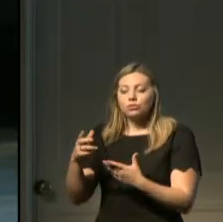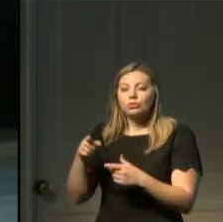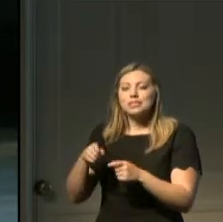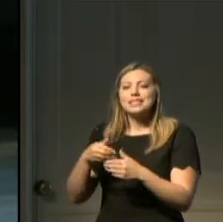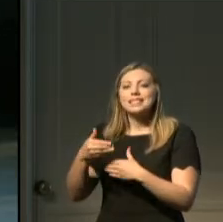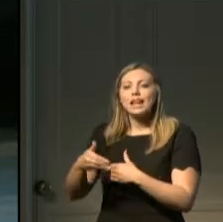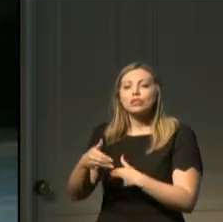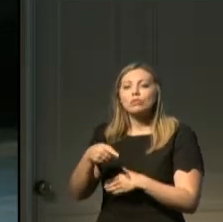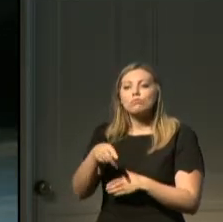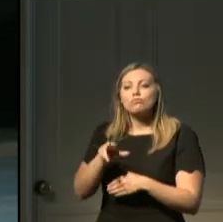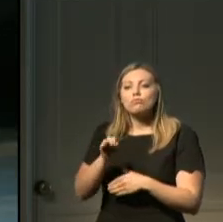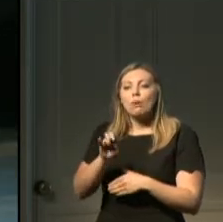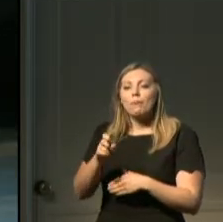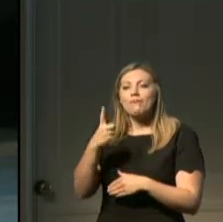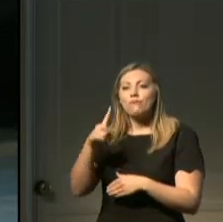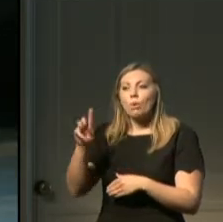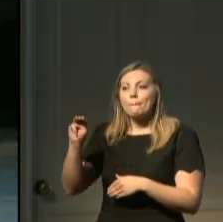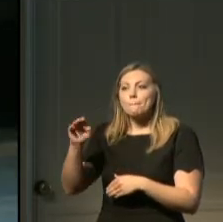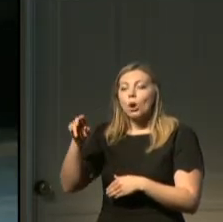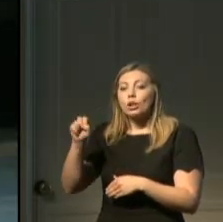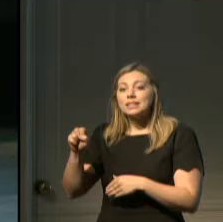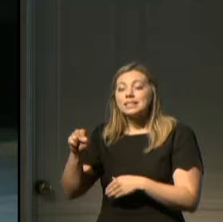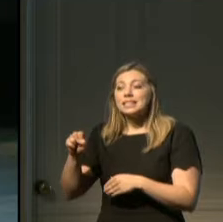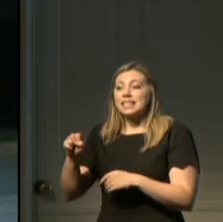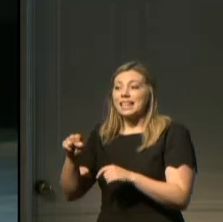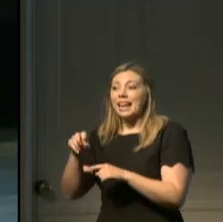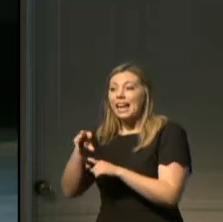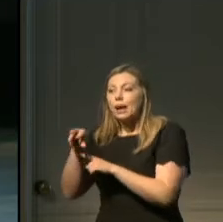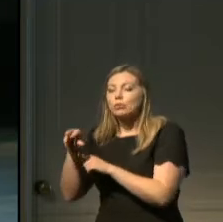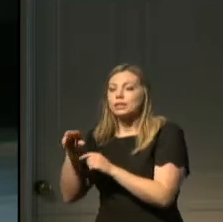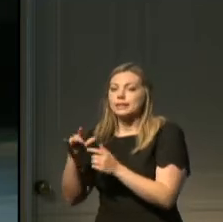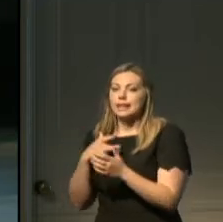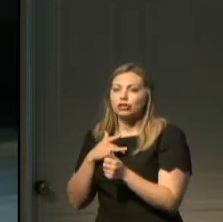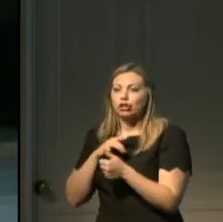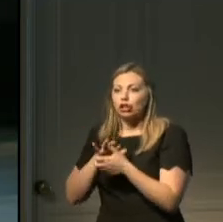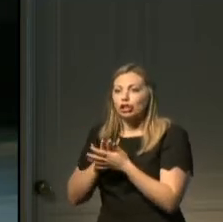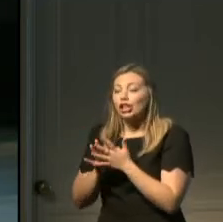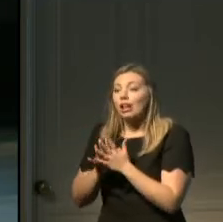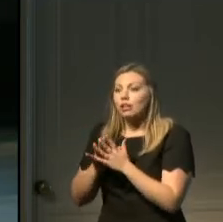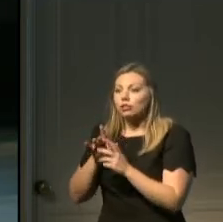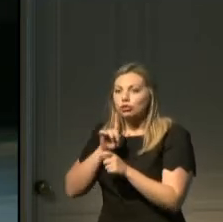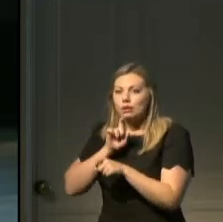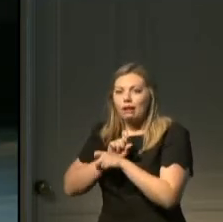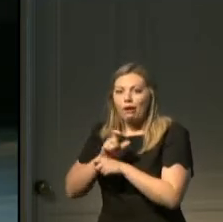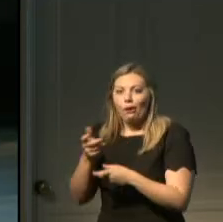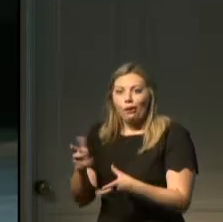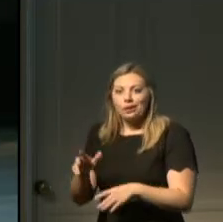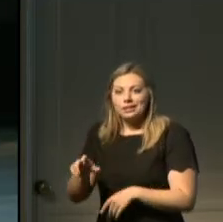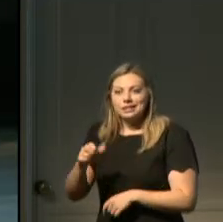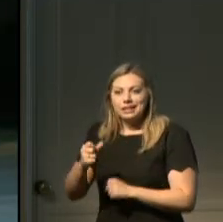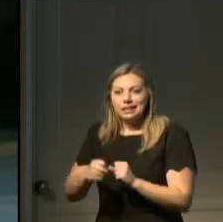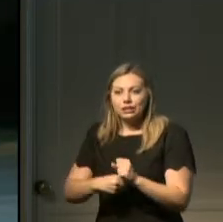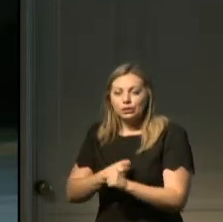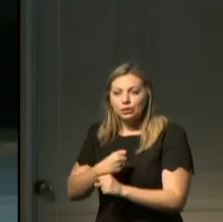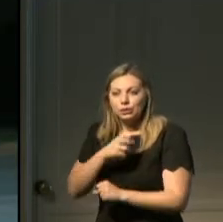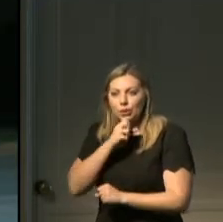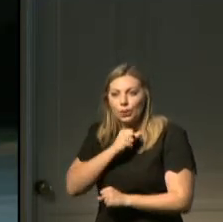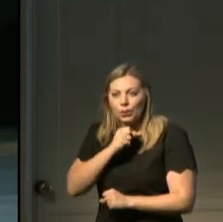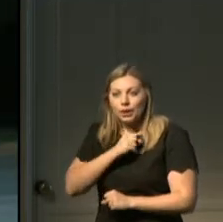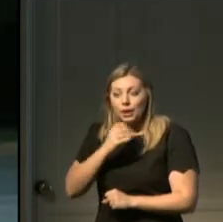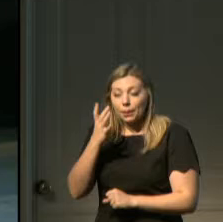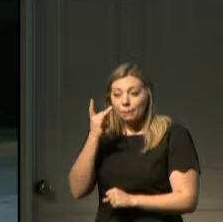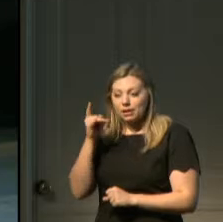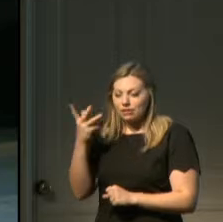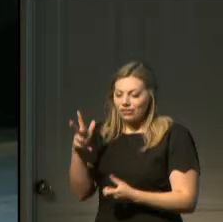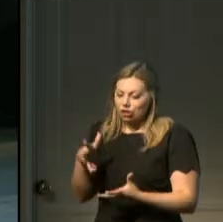to Mars, the cameras and the sensors and the data systems that are on it are actually a decade old, because they had to lock them in a